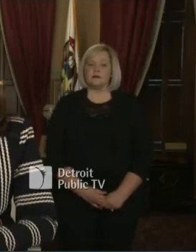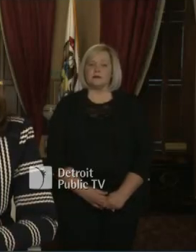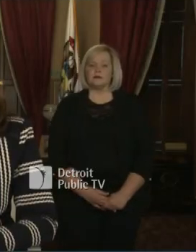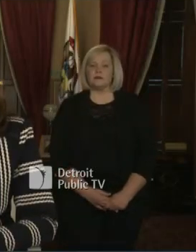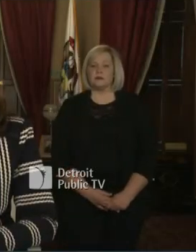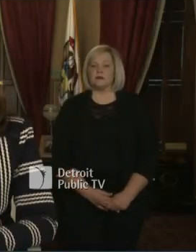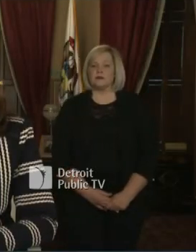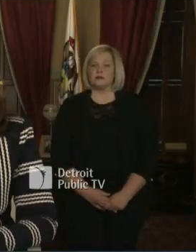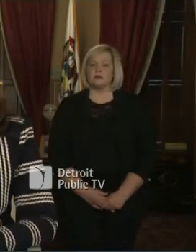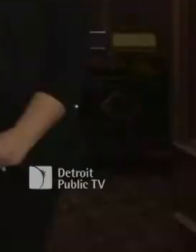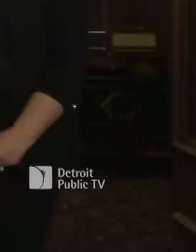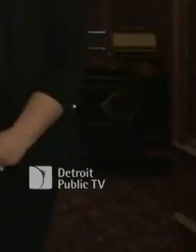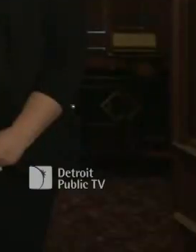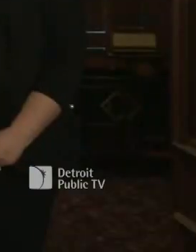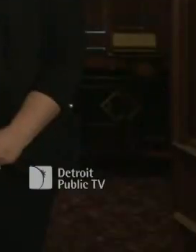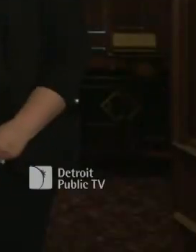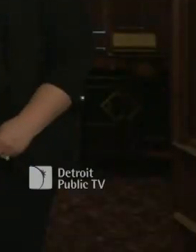tonight.